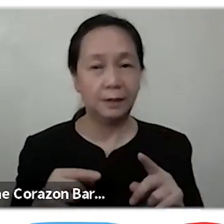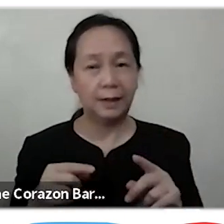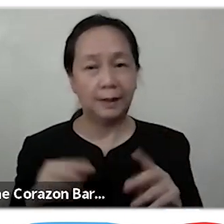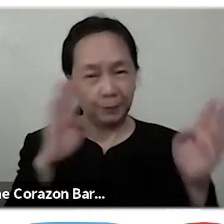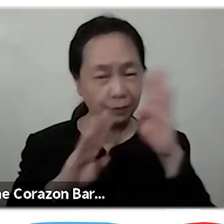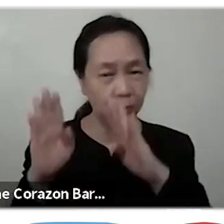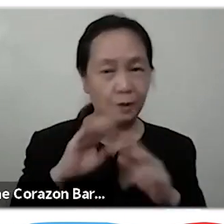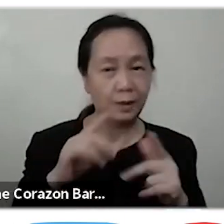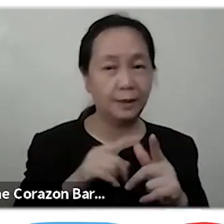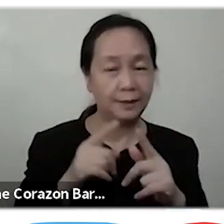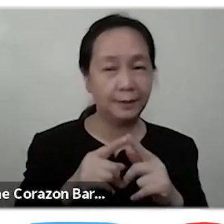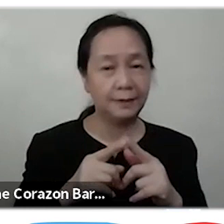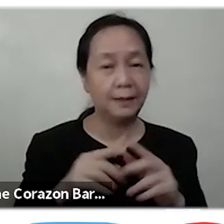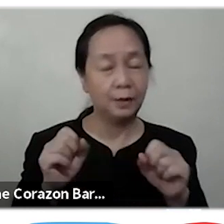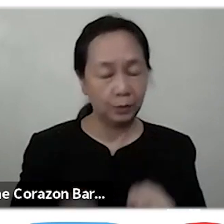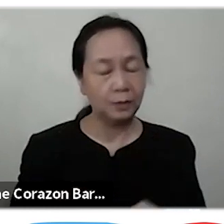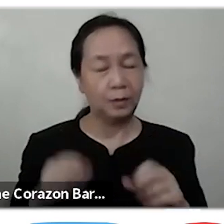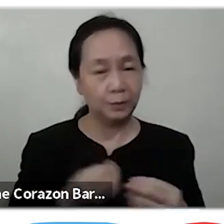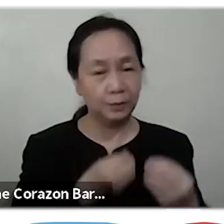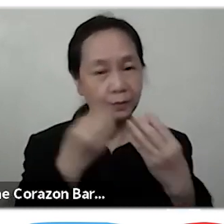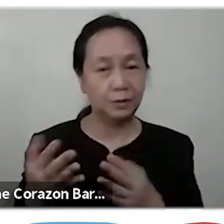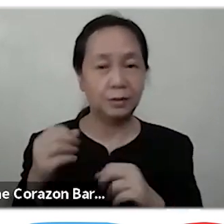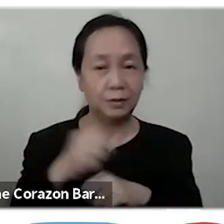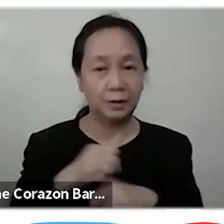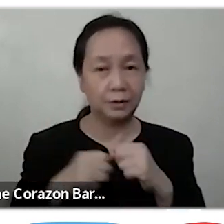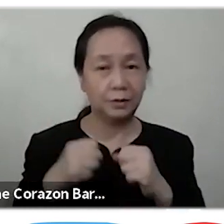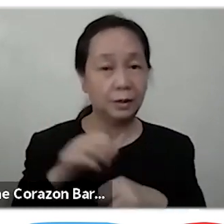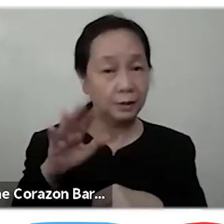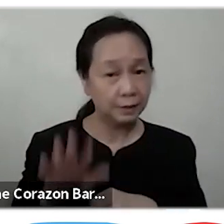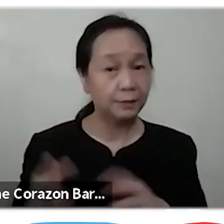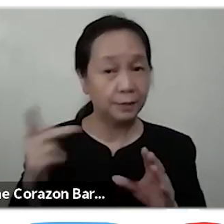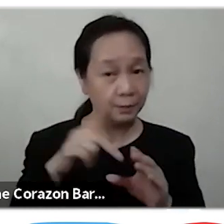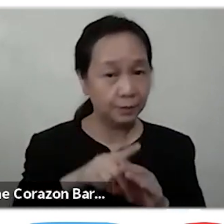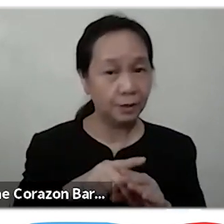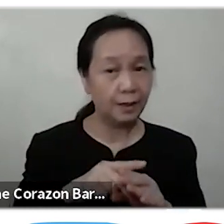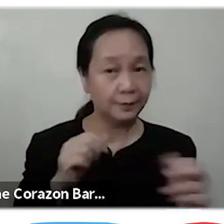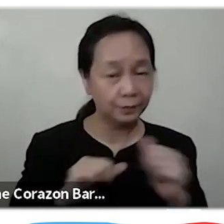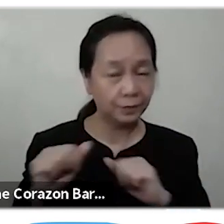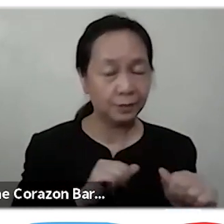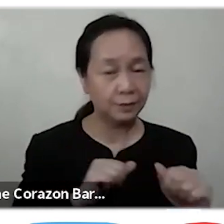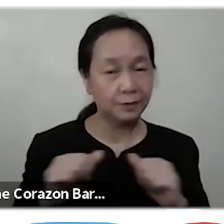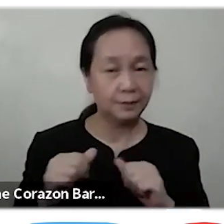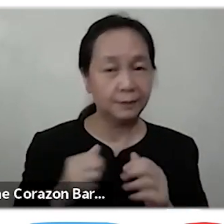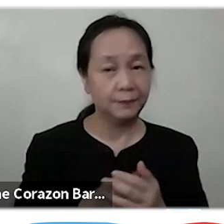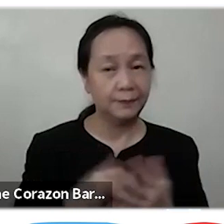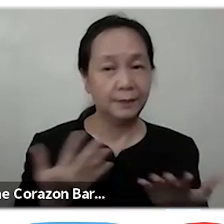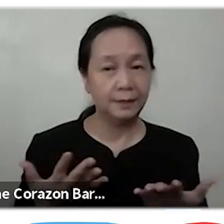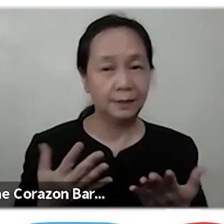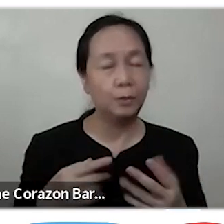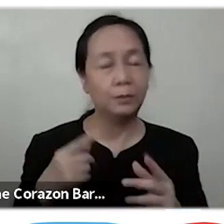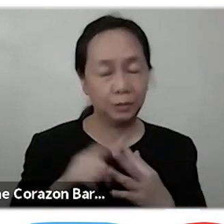that can contribute to structuring on the child participation activities that can flow into intergenerational